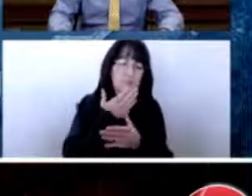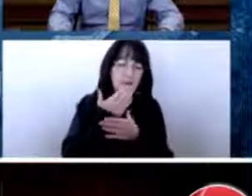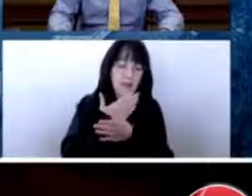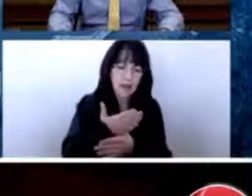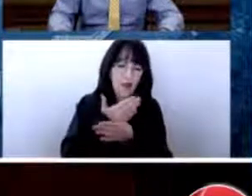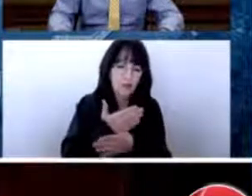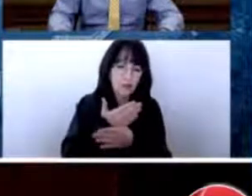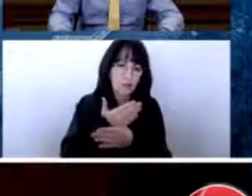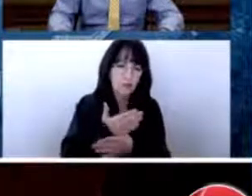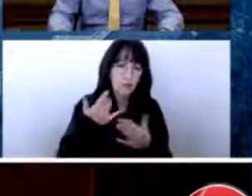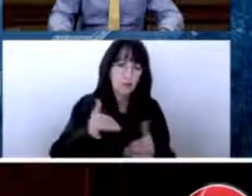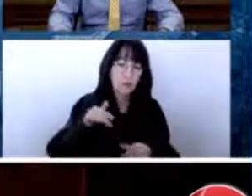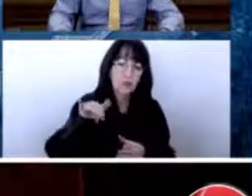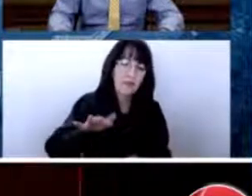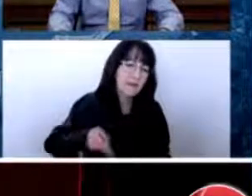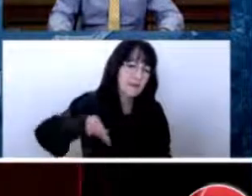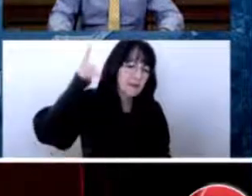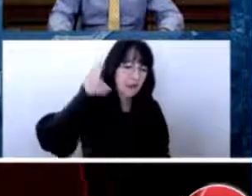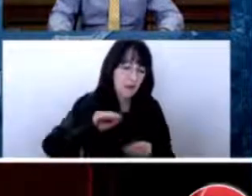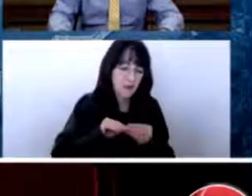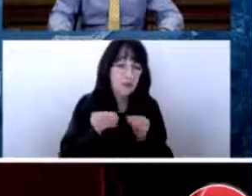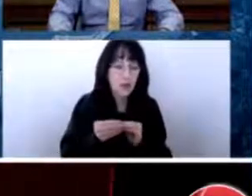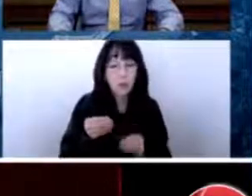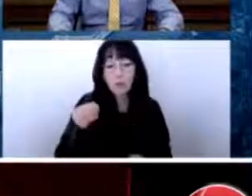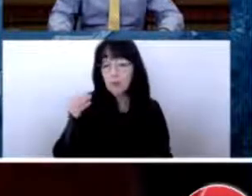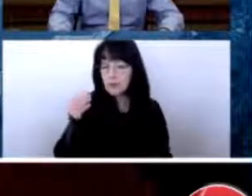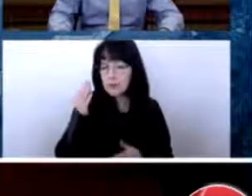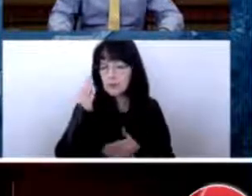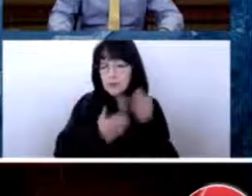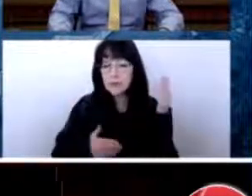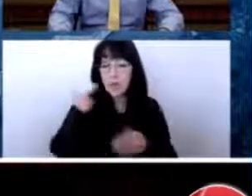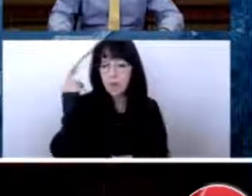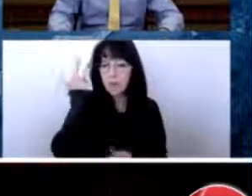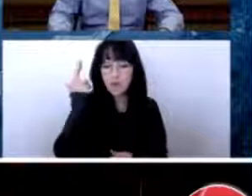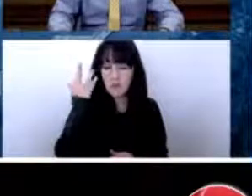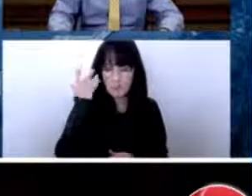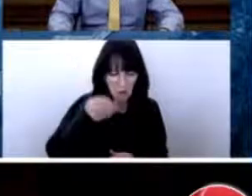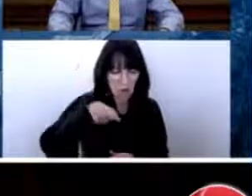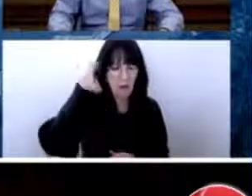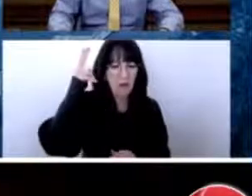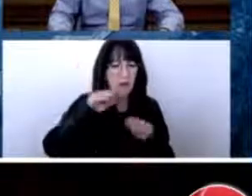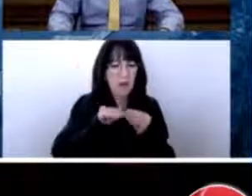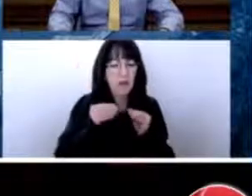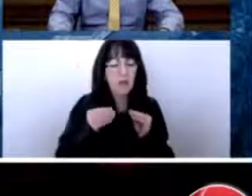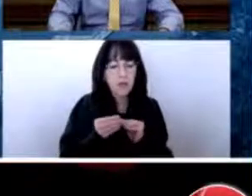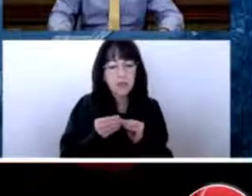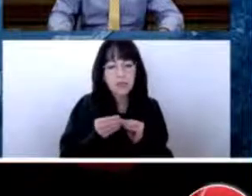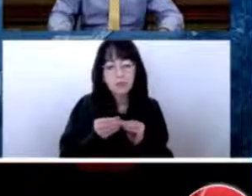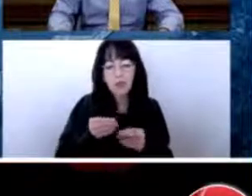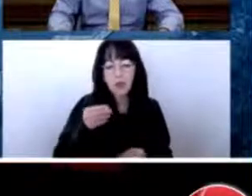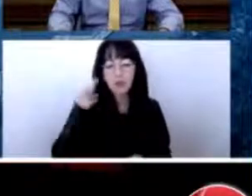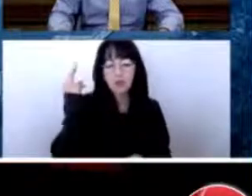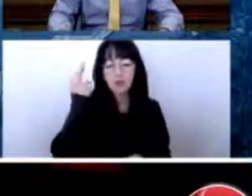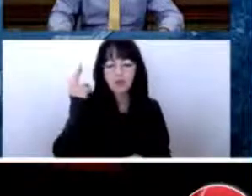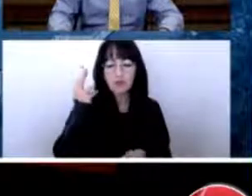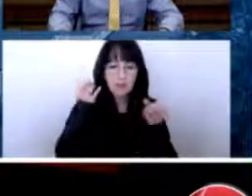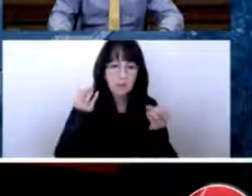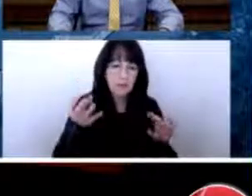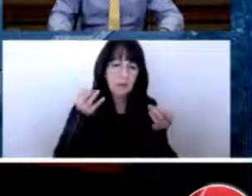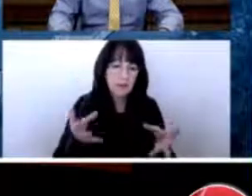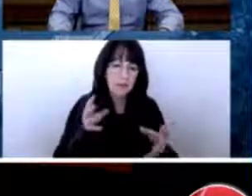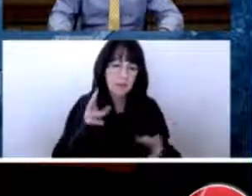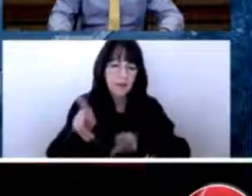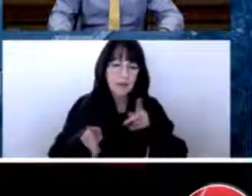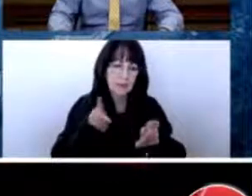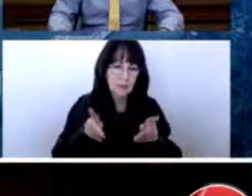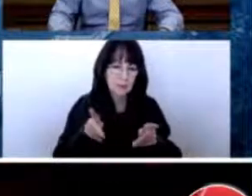part a function of testing. We are testing at, again, levels beyond what we're doing just several